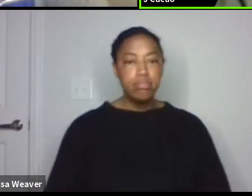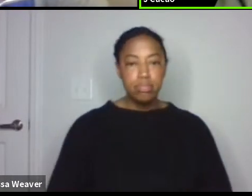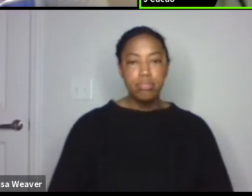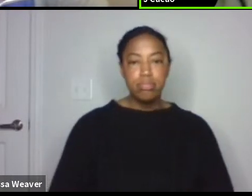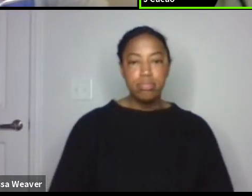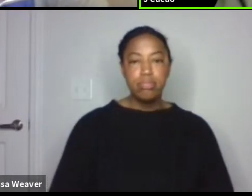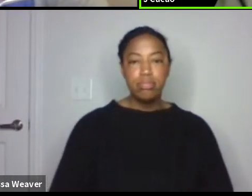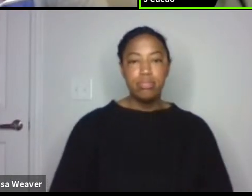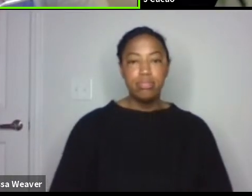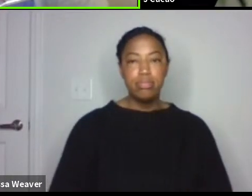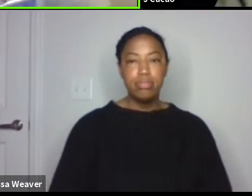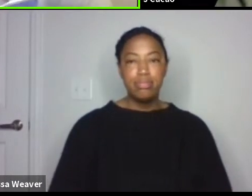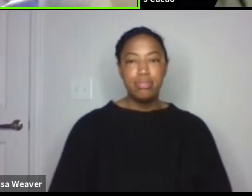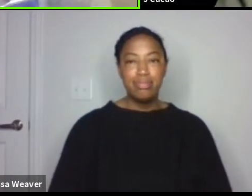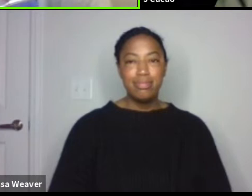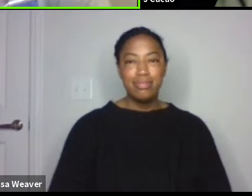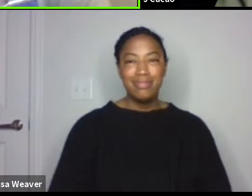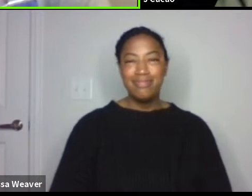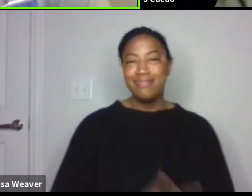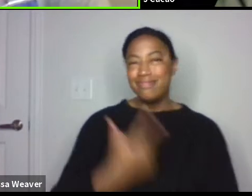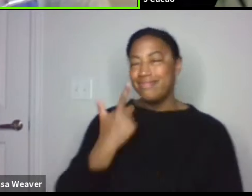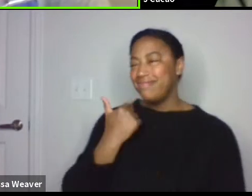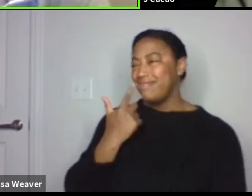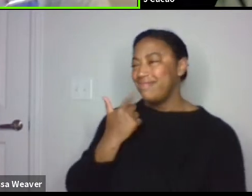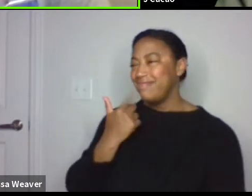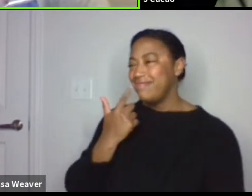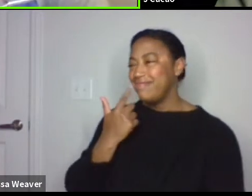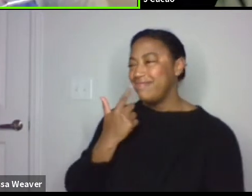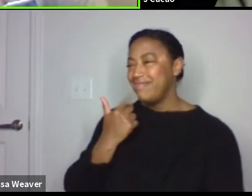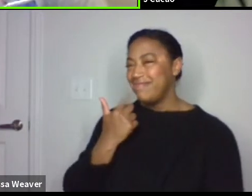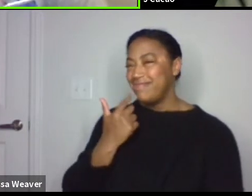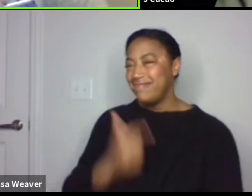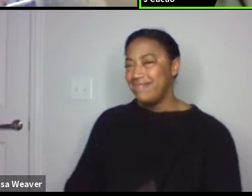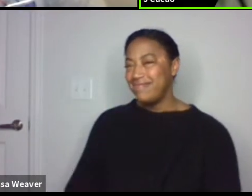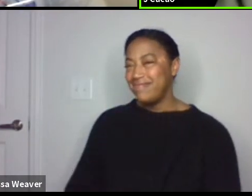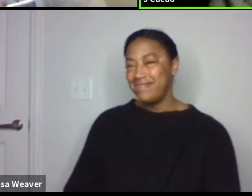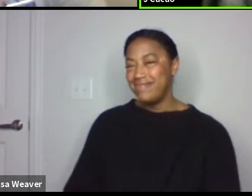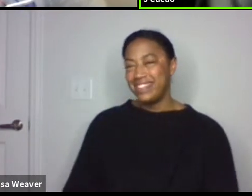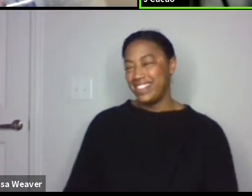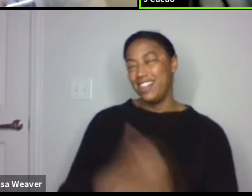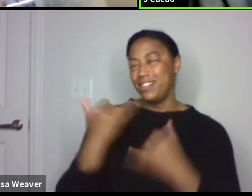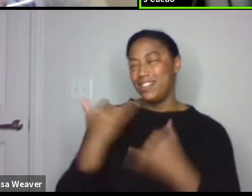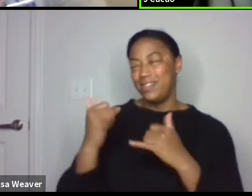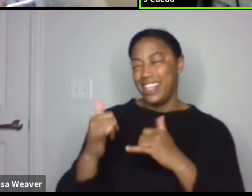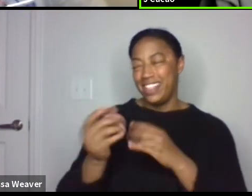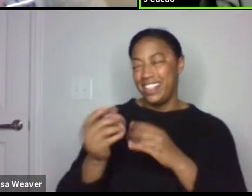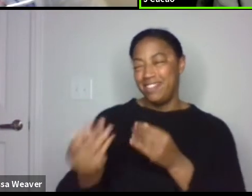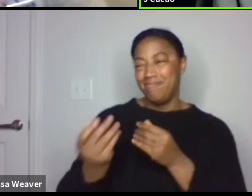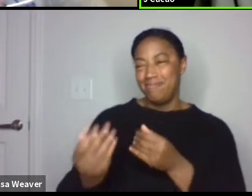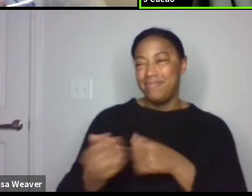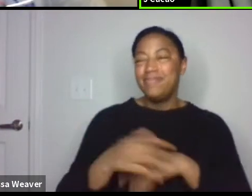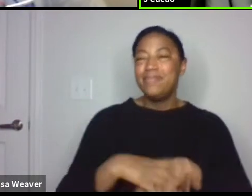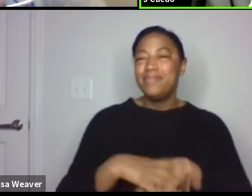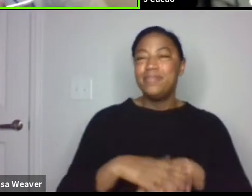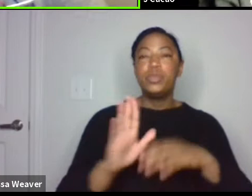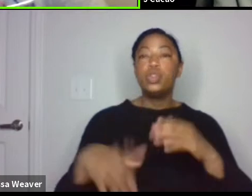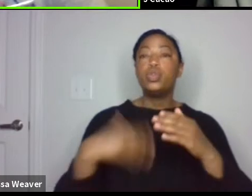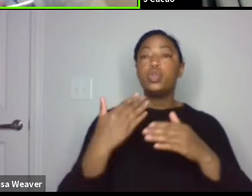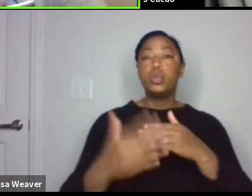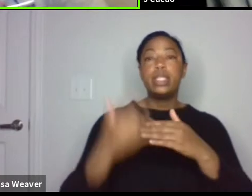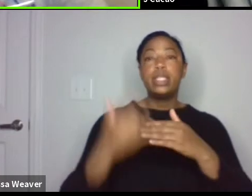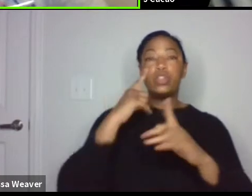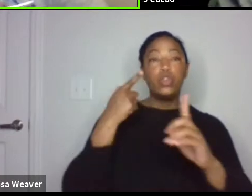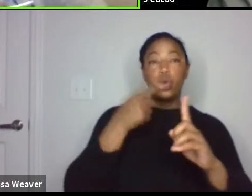I'm like, nah, I'm messing with you. I would say so. So what's next for your as far as your goals